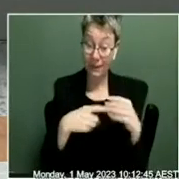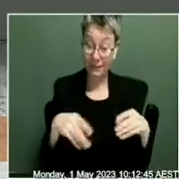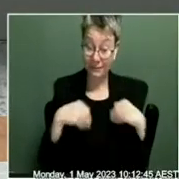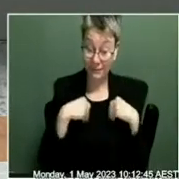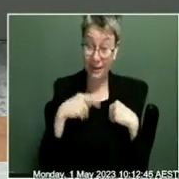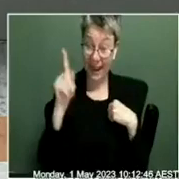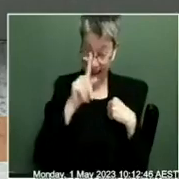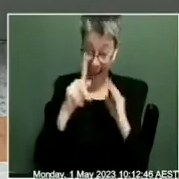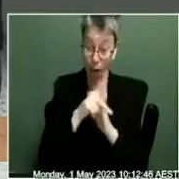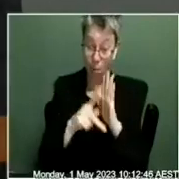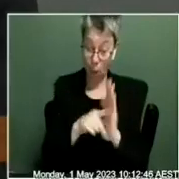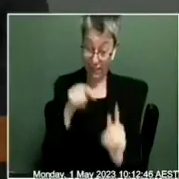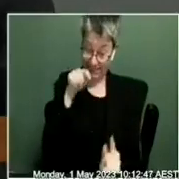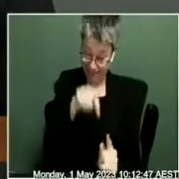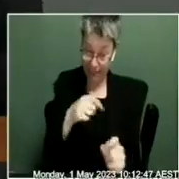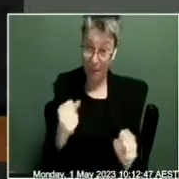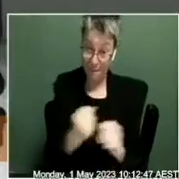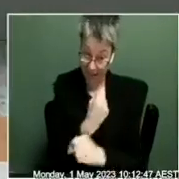Accept that.